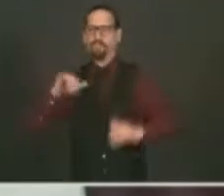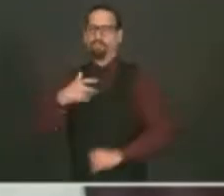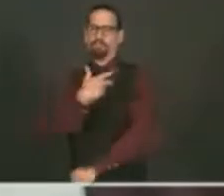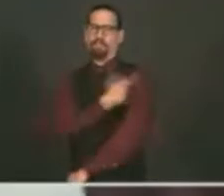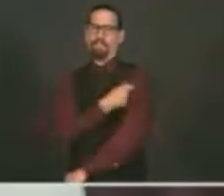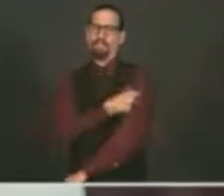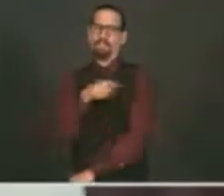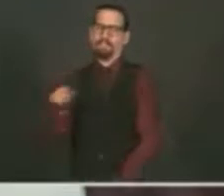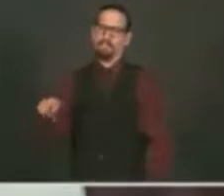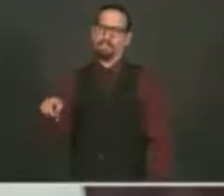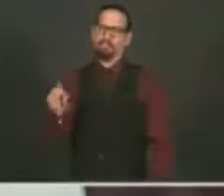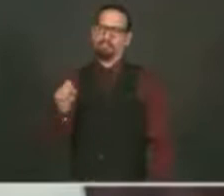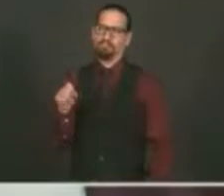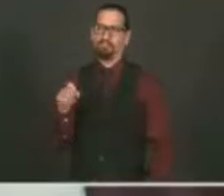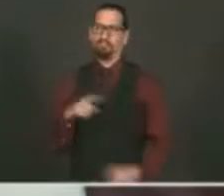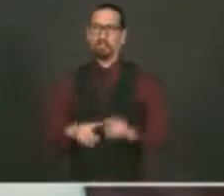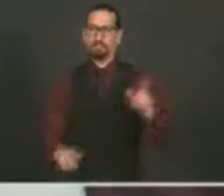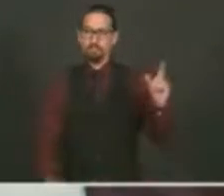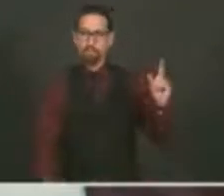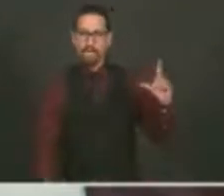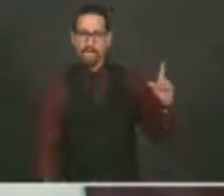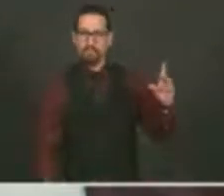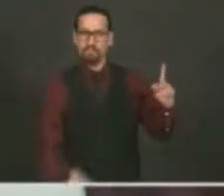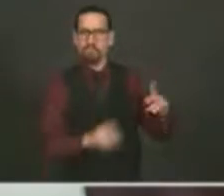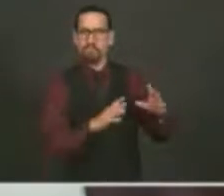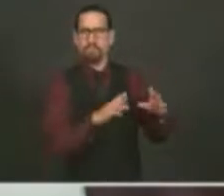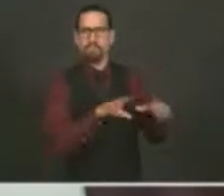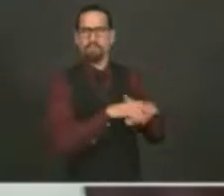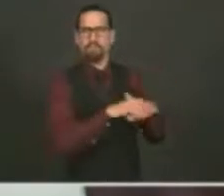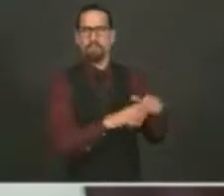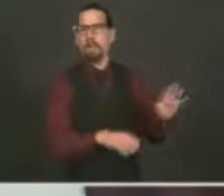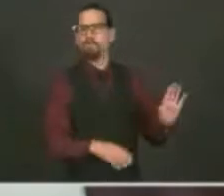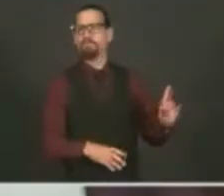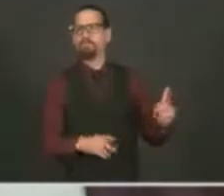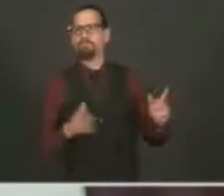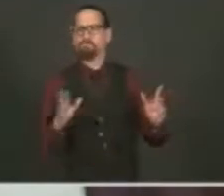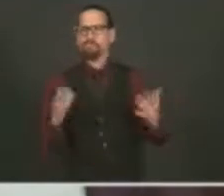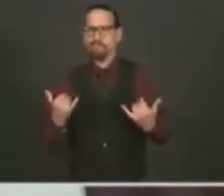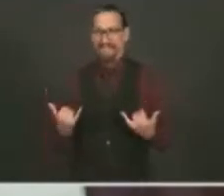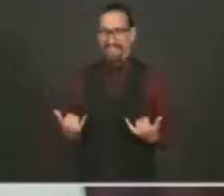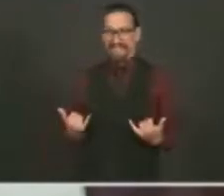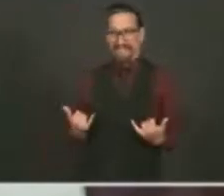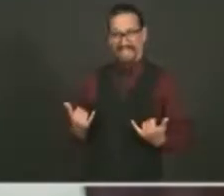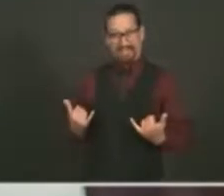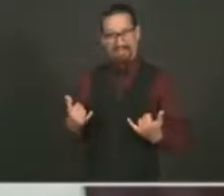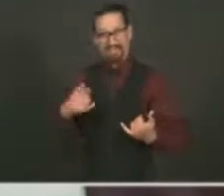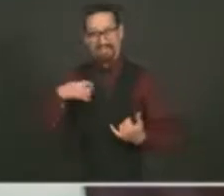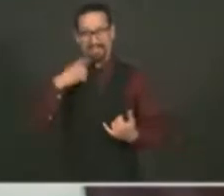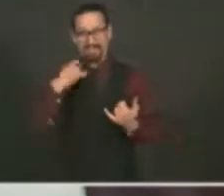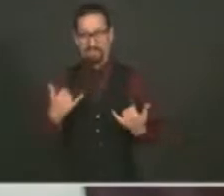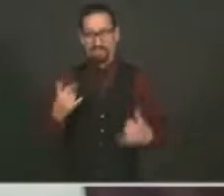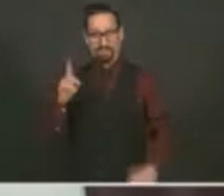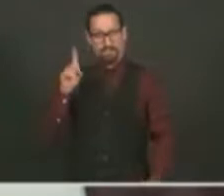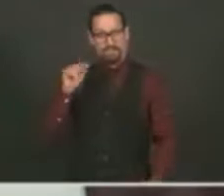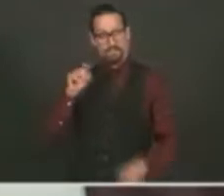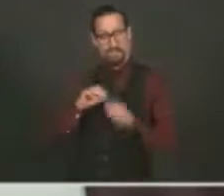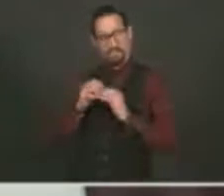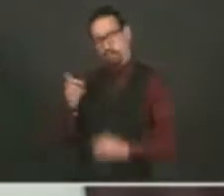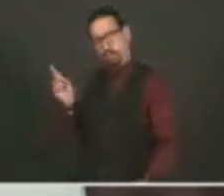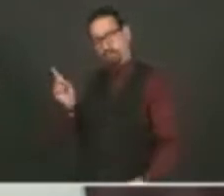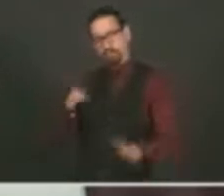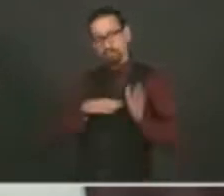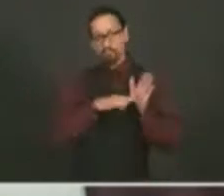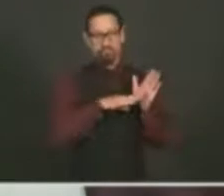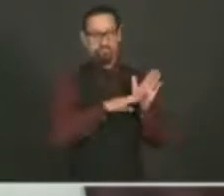Not a 100-person wedding. I cannot, in the position we're in right now, in light of the numbers I just went through, contemplate any expansions